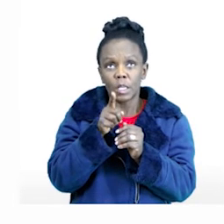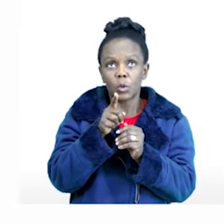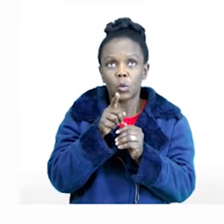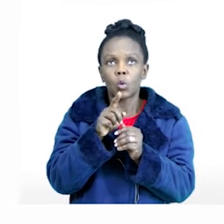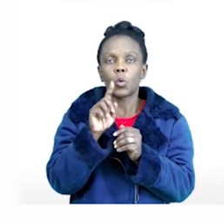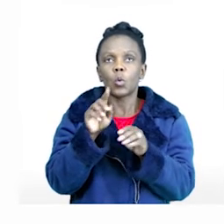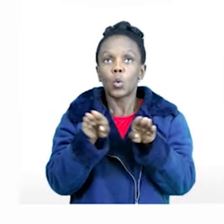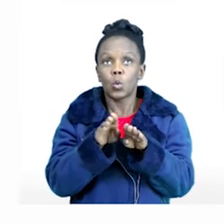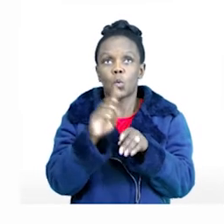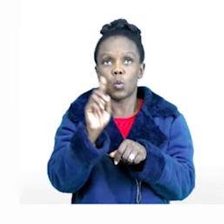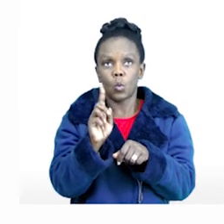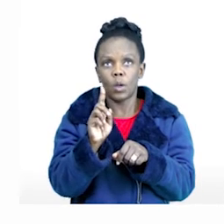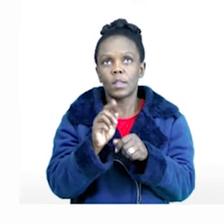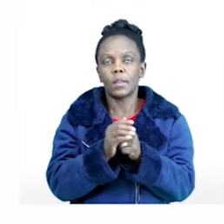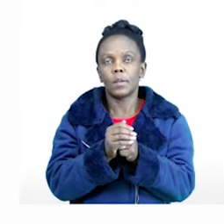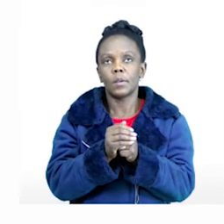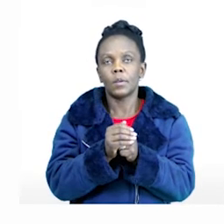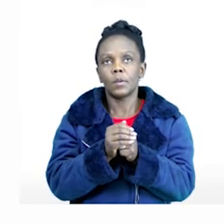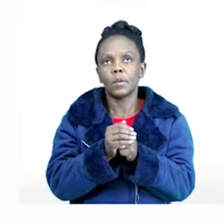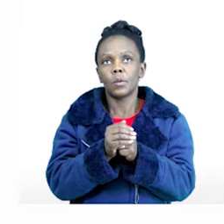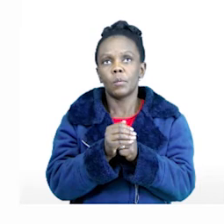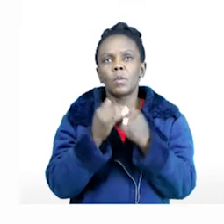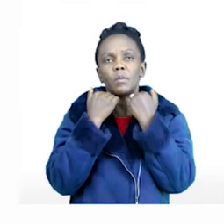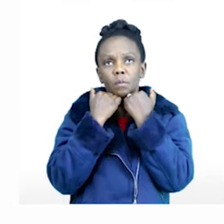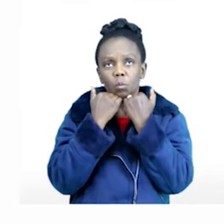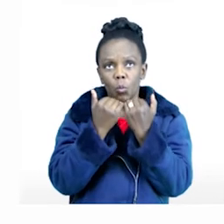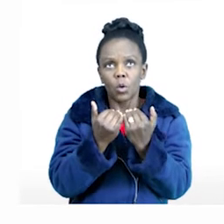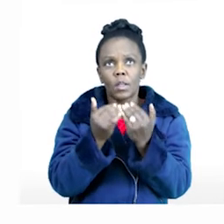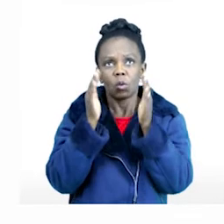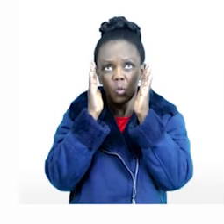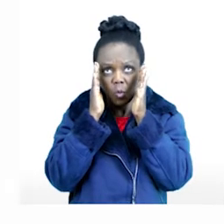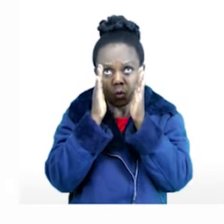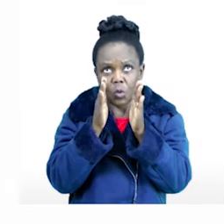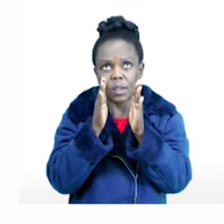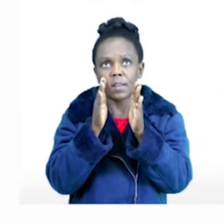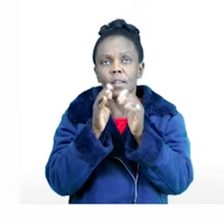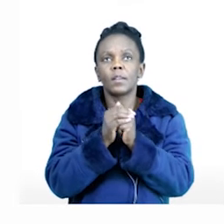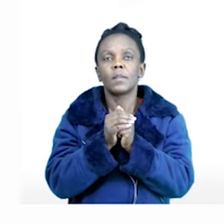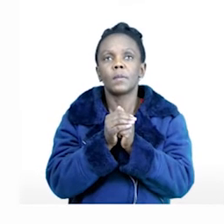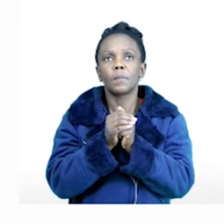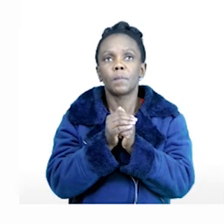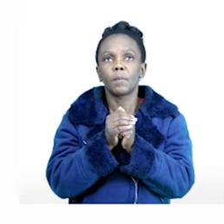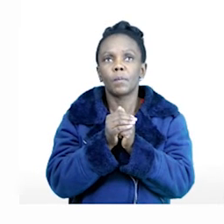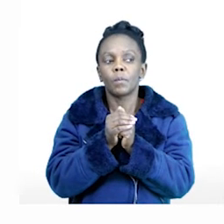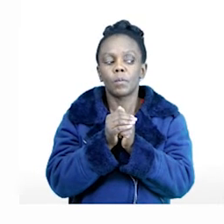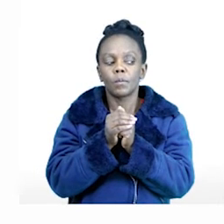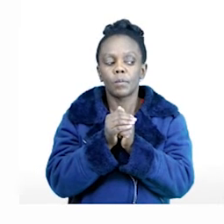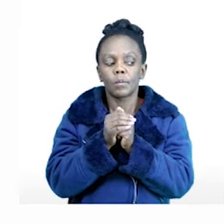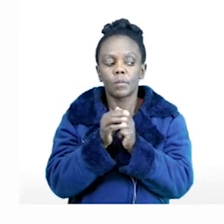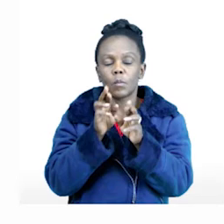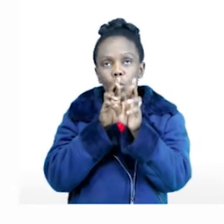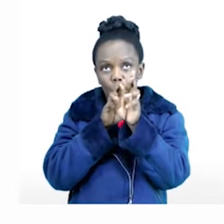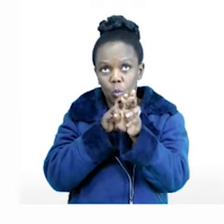traveling. It's very important, my dears, that everyone obeys the traffic signs to keep everybody safe when they're